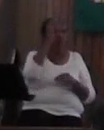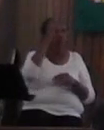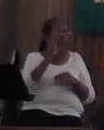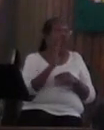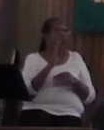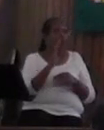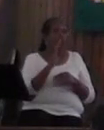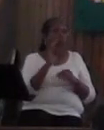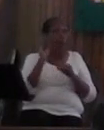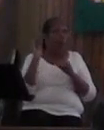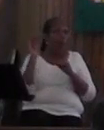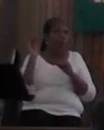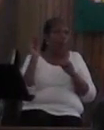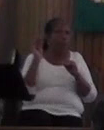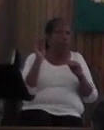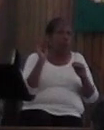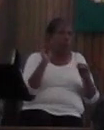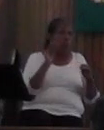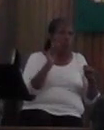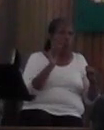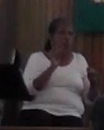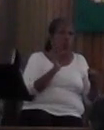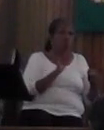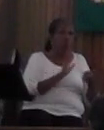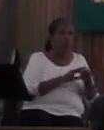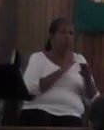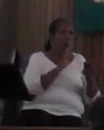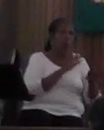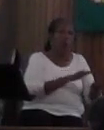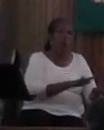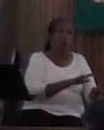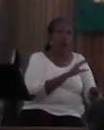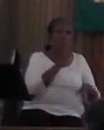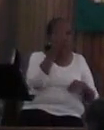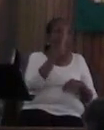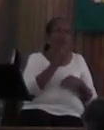God moved upon the face of the waters.